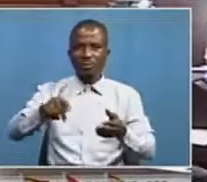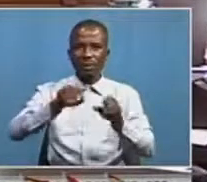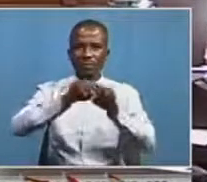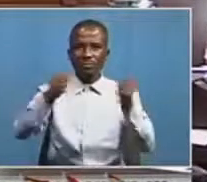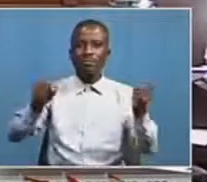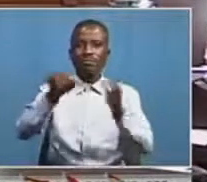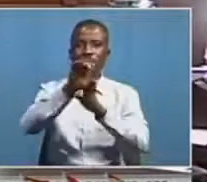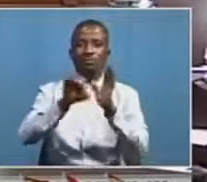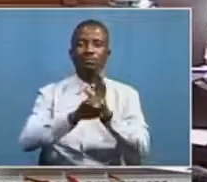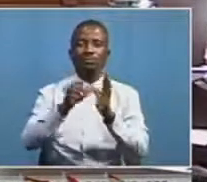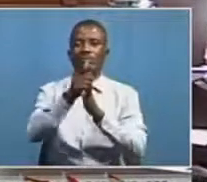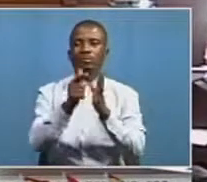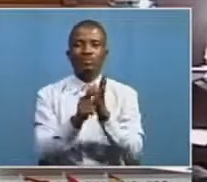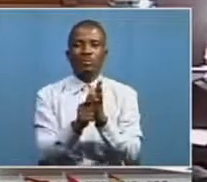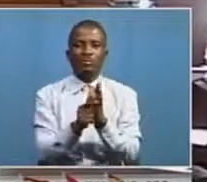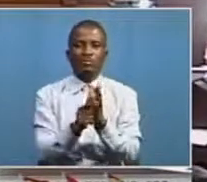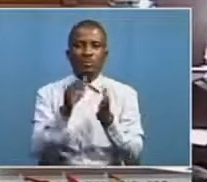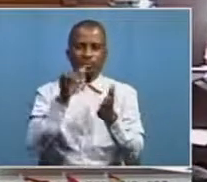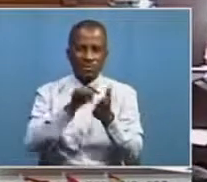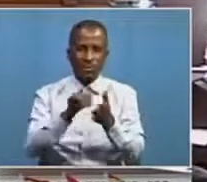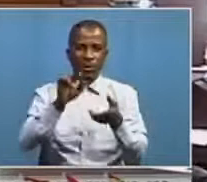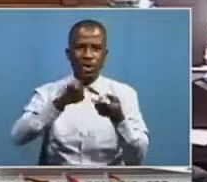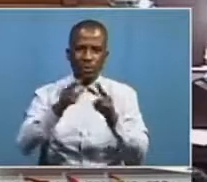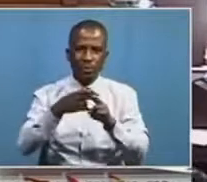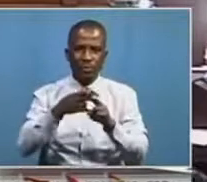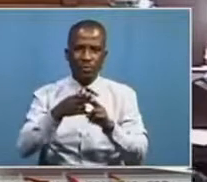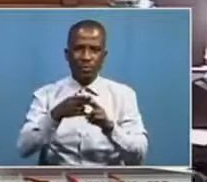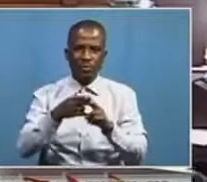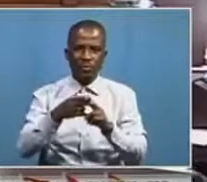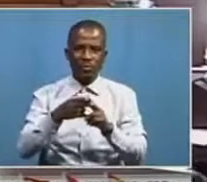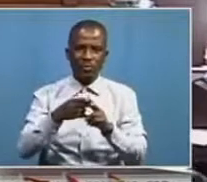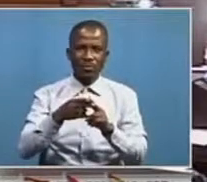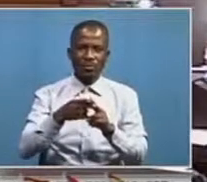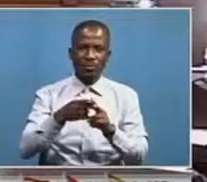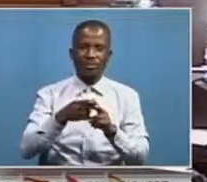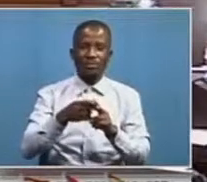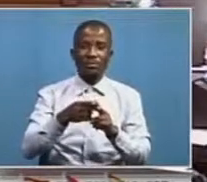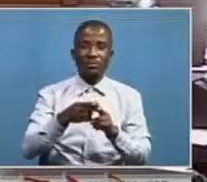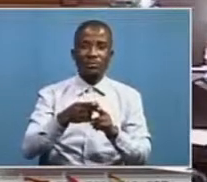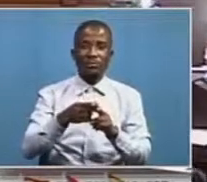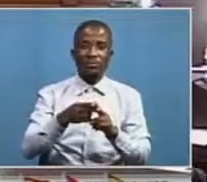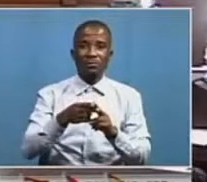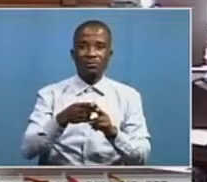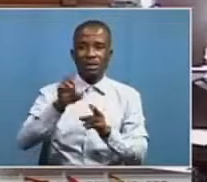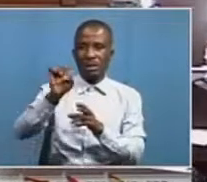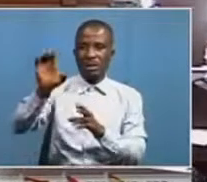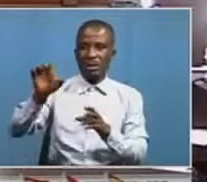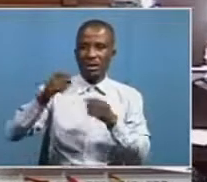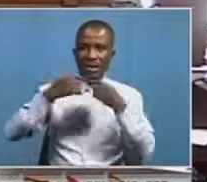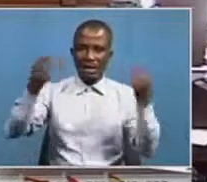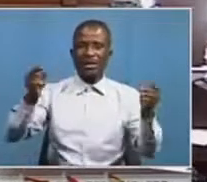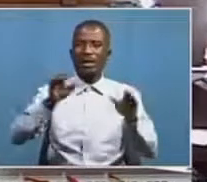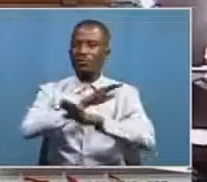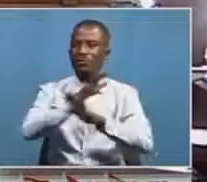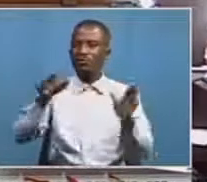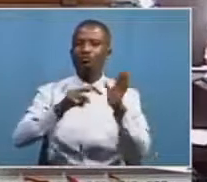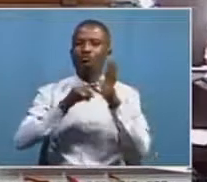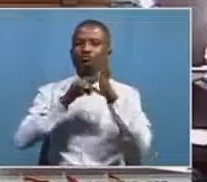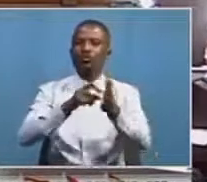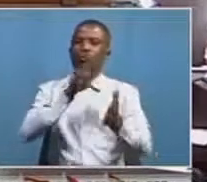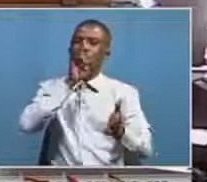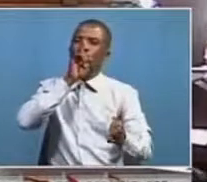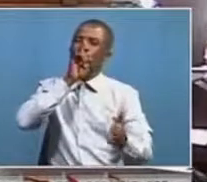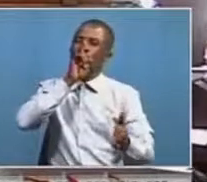the Constitution, that the figures supplied by the first respondent did not at all reflect the actual results